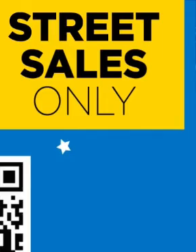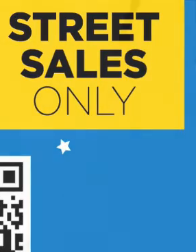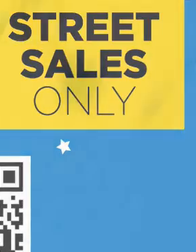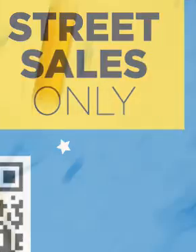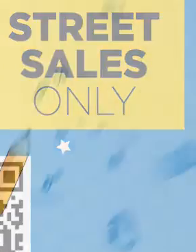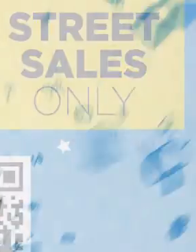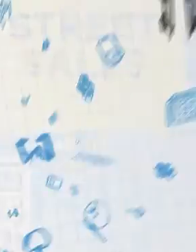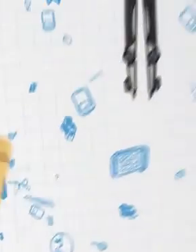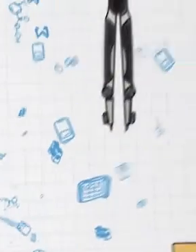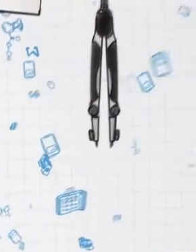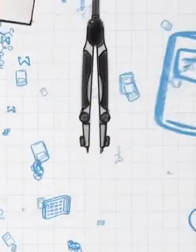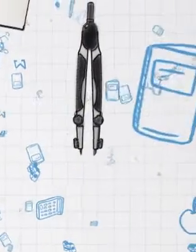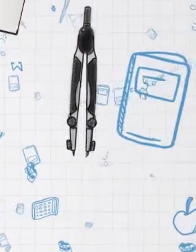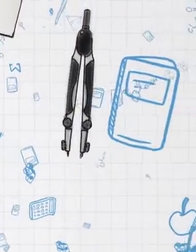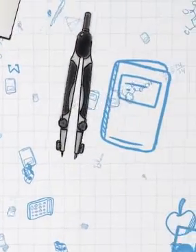Zoshi.